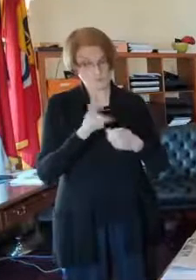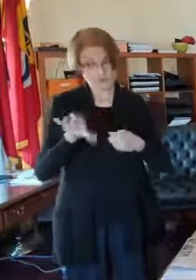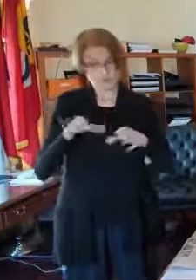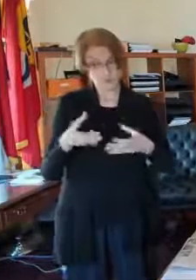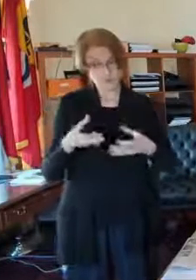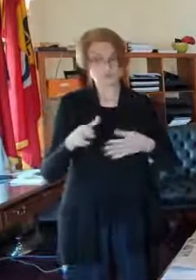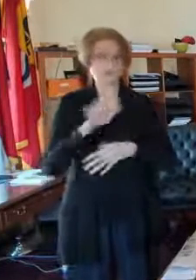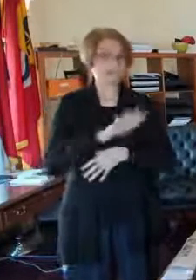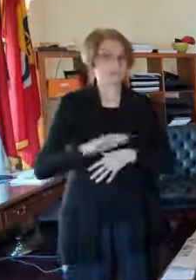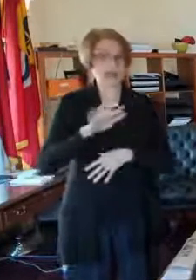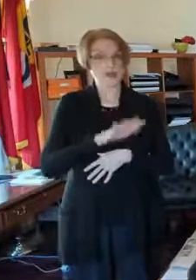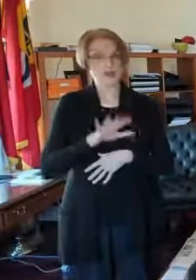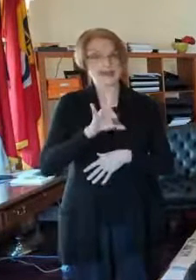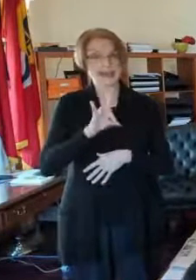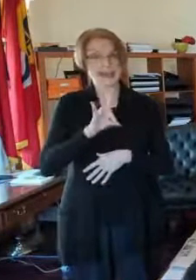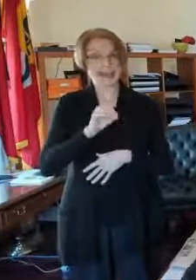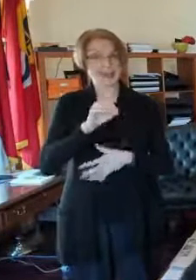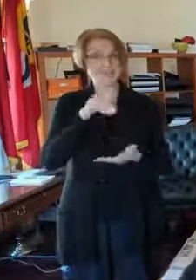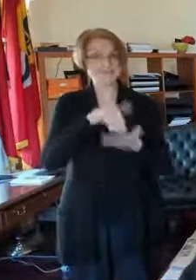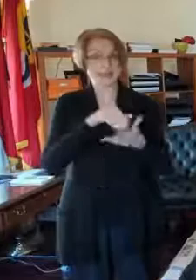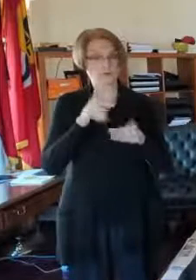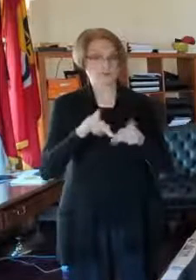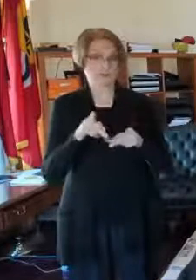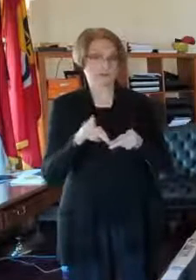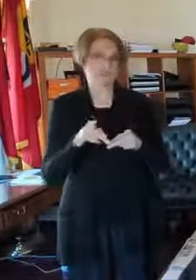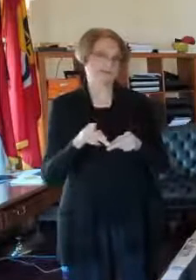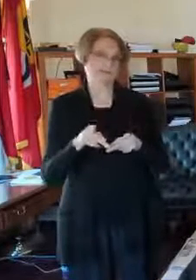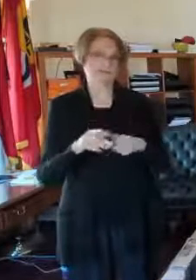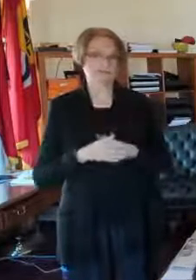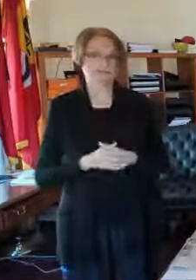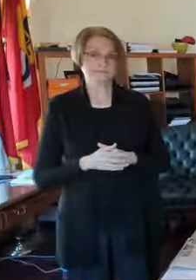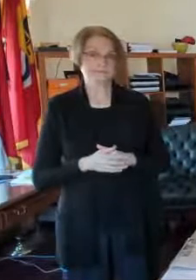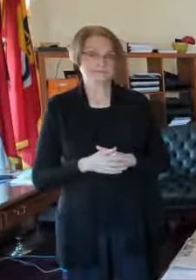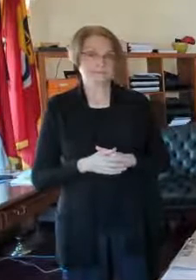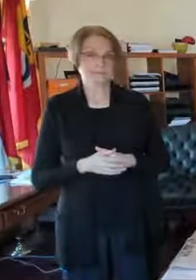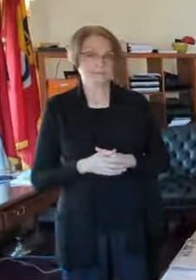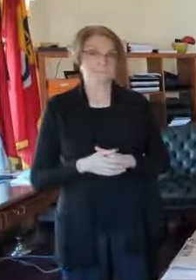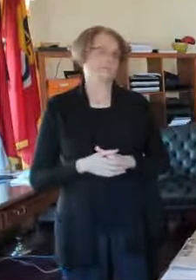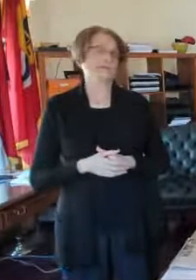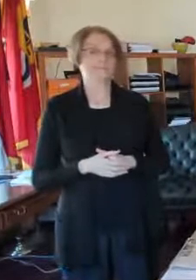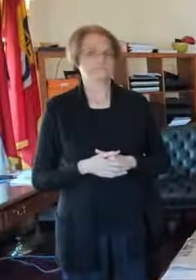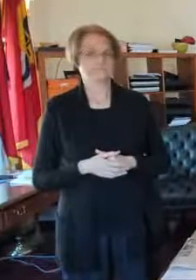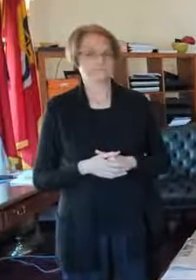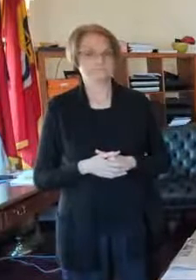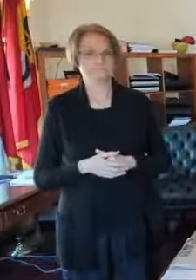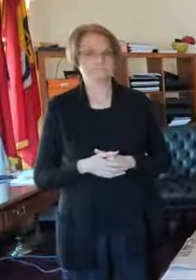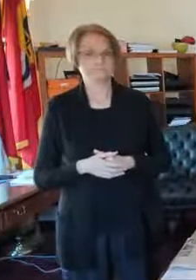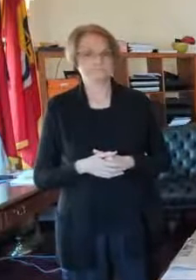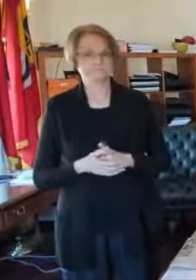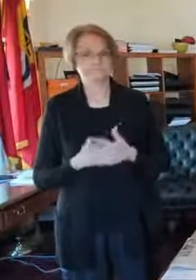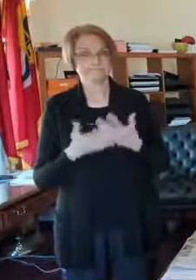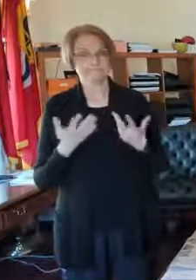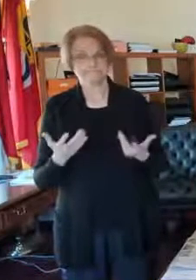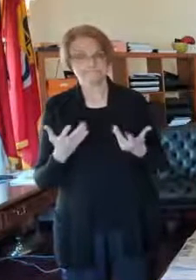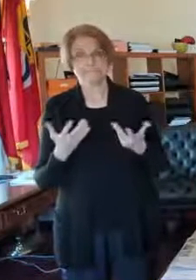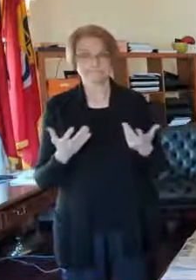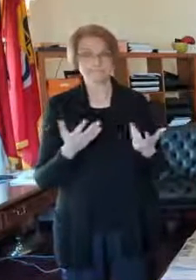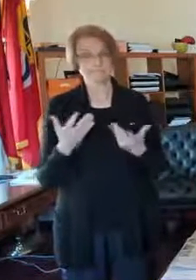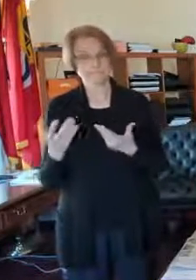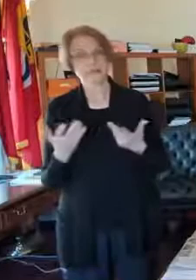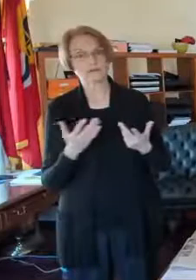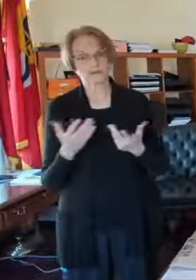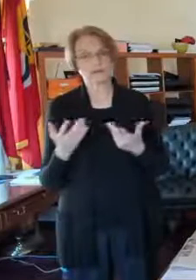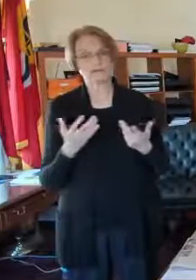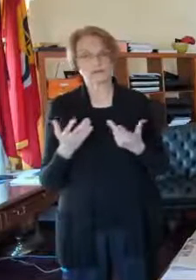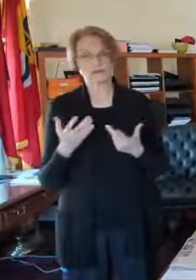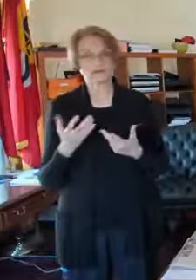vaccination is probably around 80,000 people. That accounts for the 41 or 2,000 people